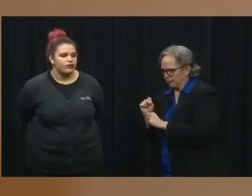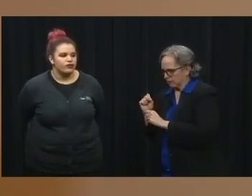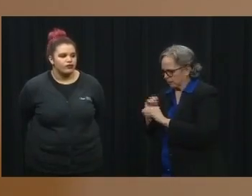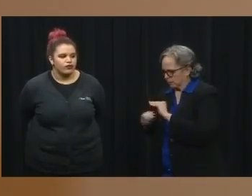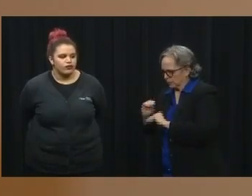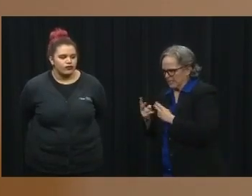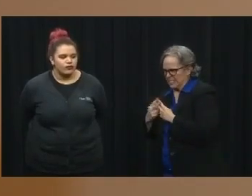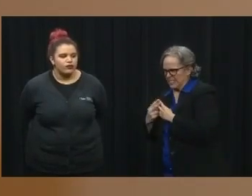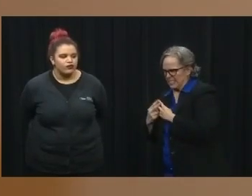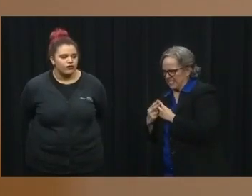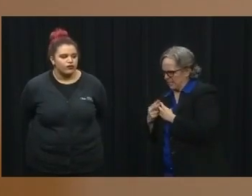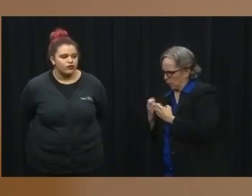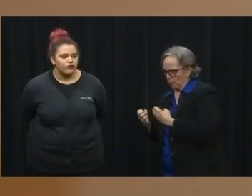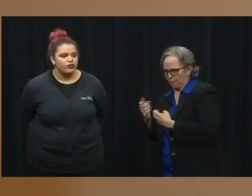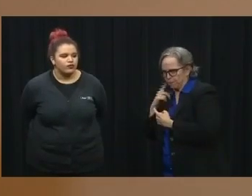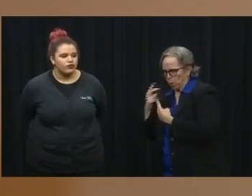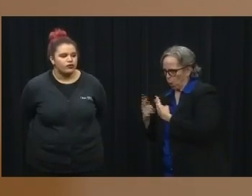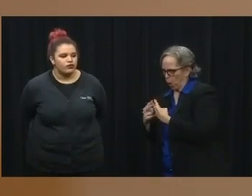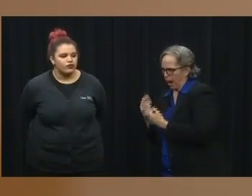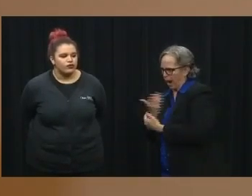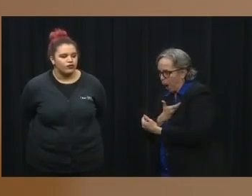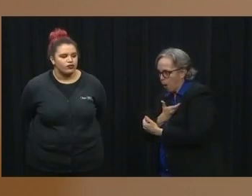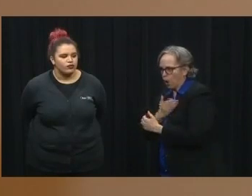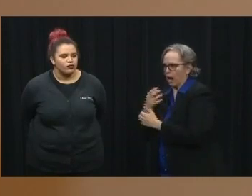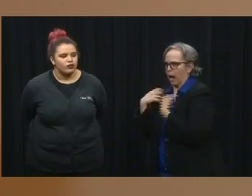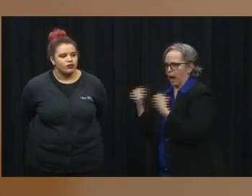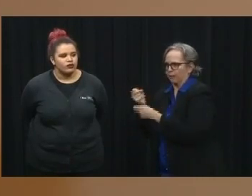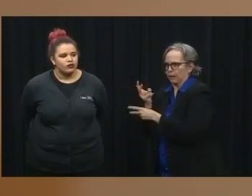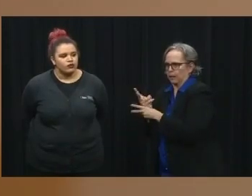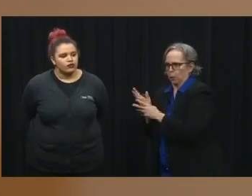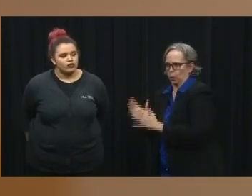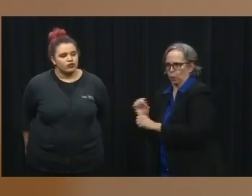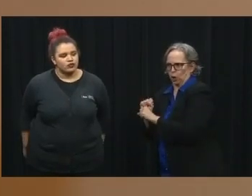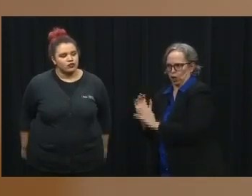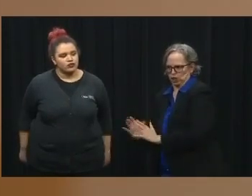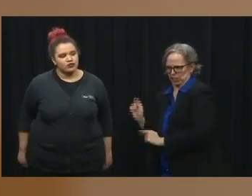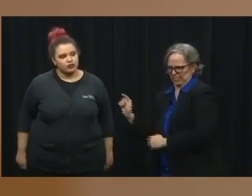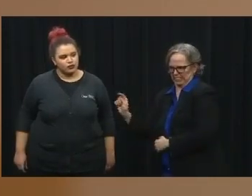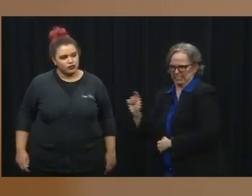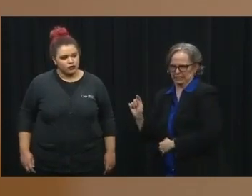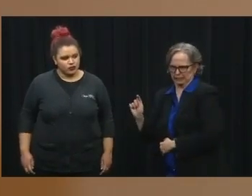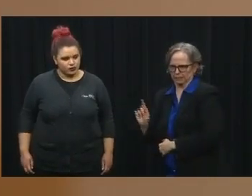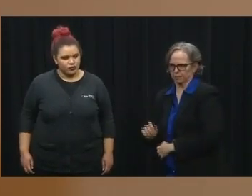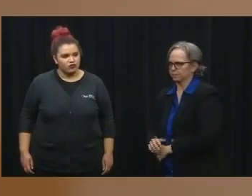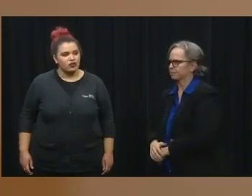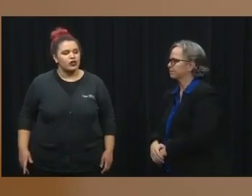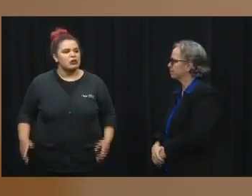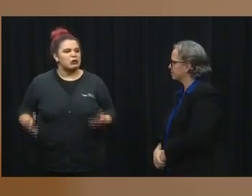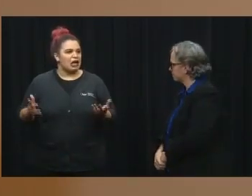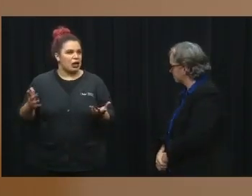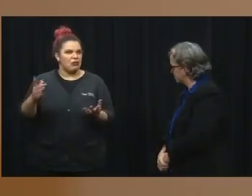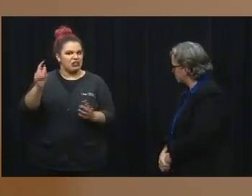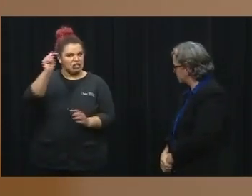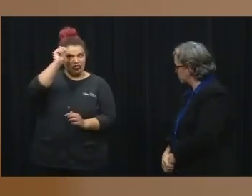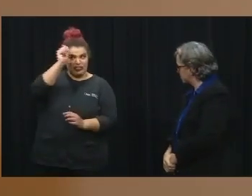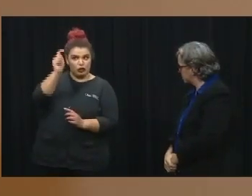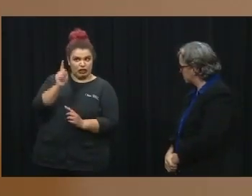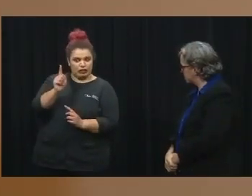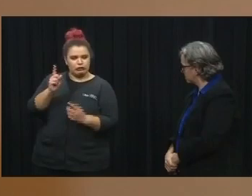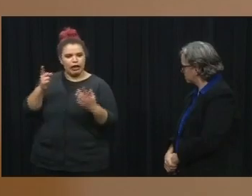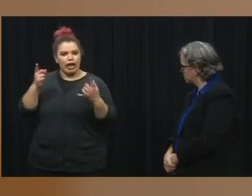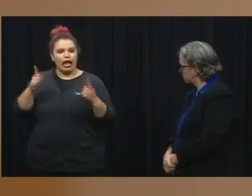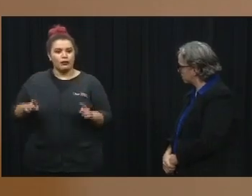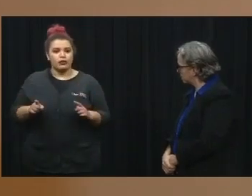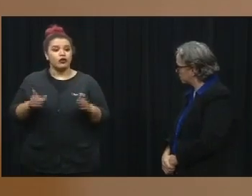our hospital workers and our frontline providers. But theoretically, if somebody were to come in sick and you would put a mask on them, would that protect the